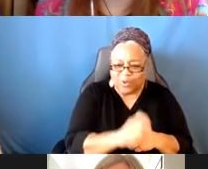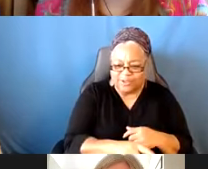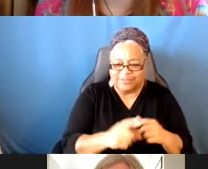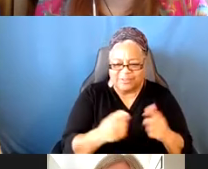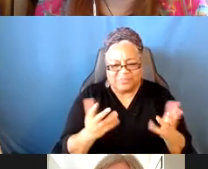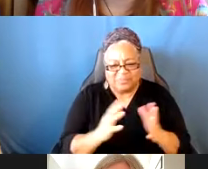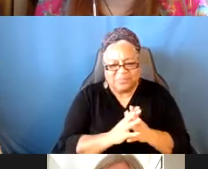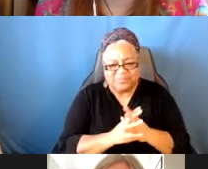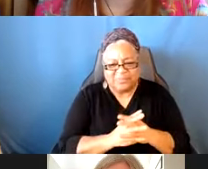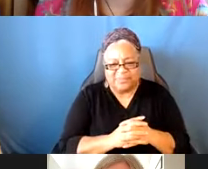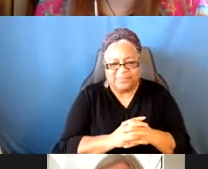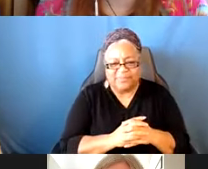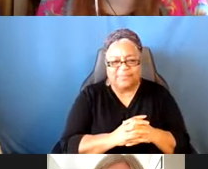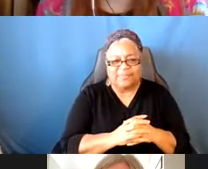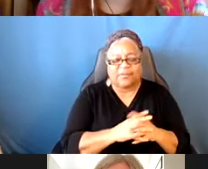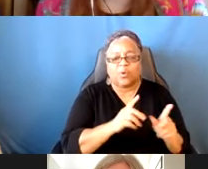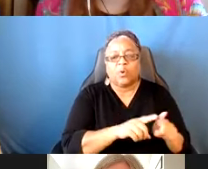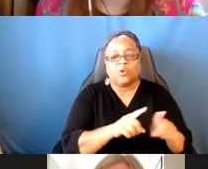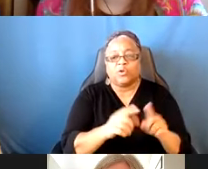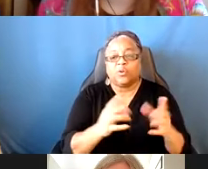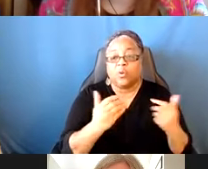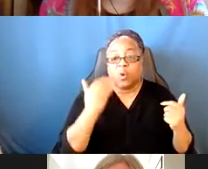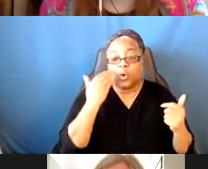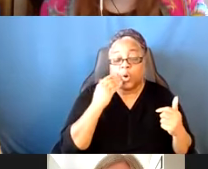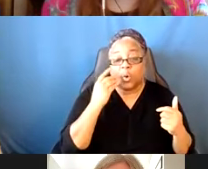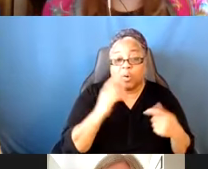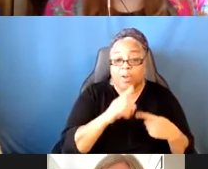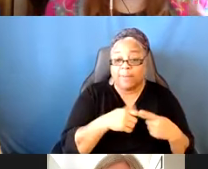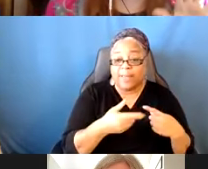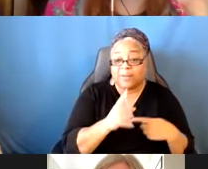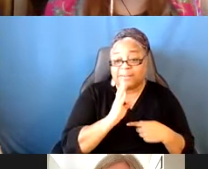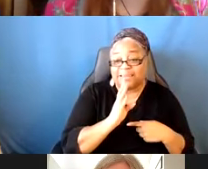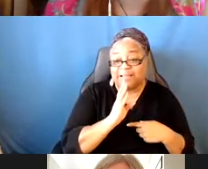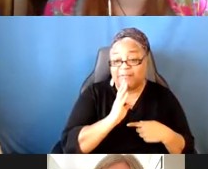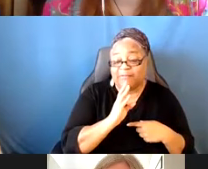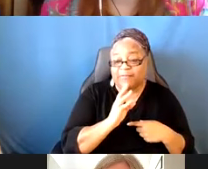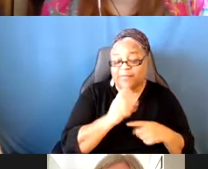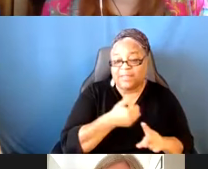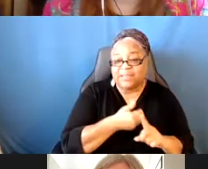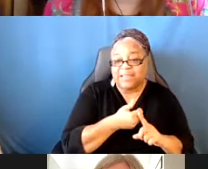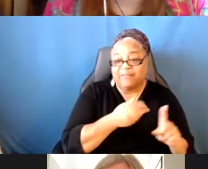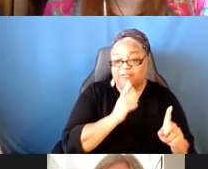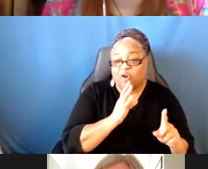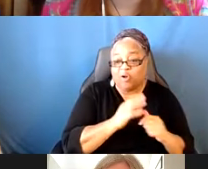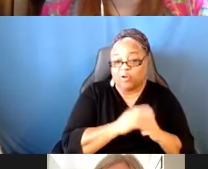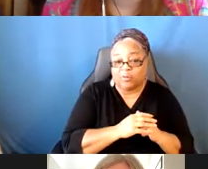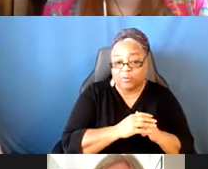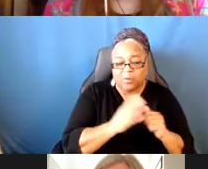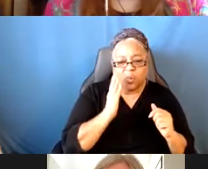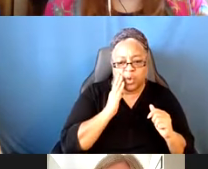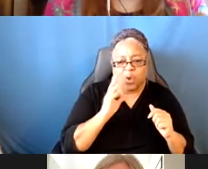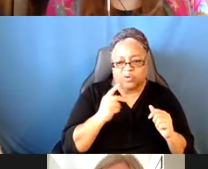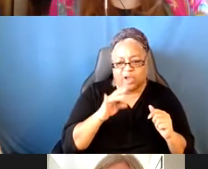We also want to know about self-talk. We know from my little profile that Tasha has a strong sense of